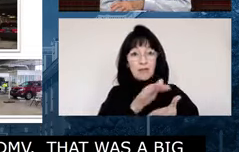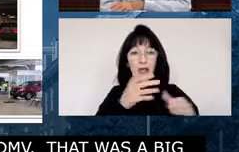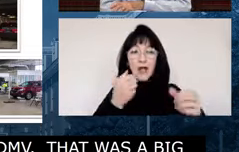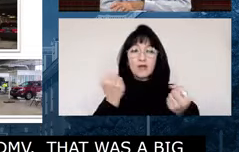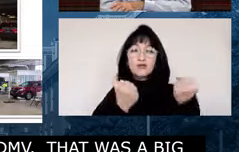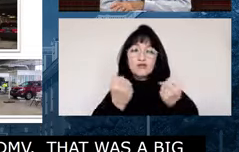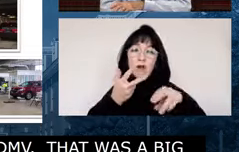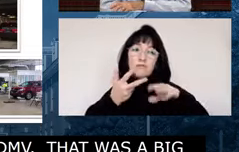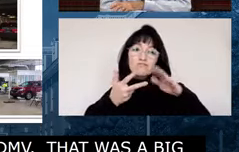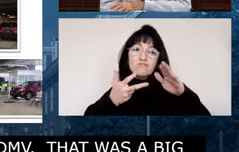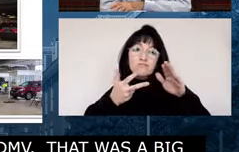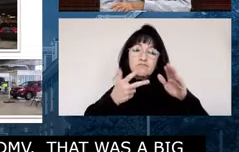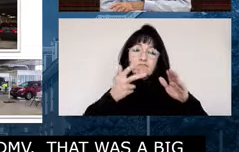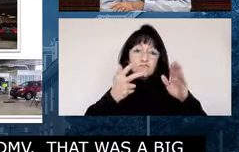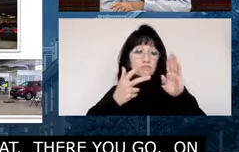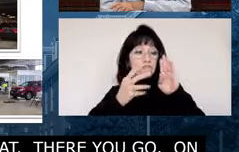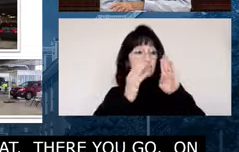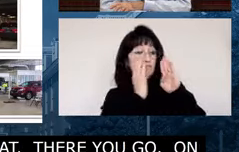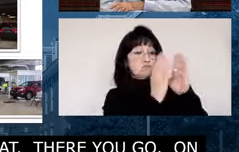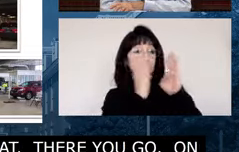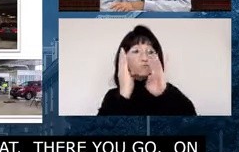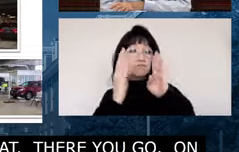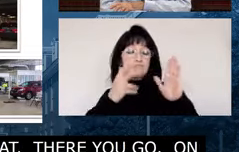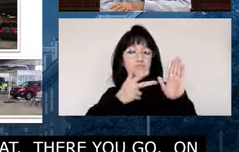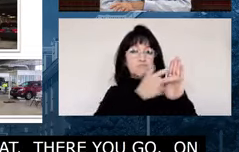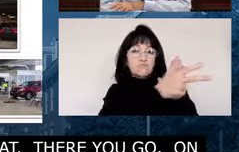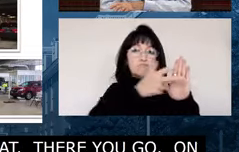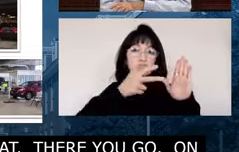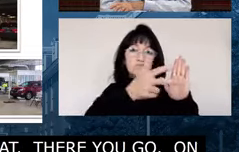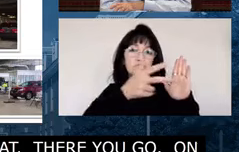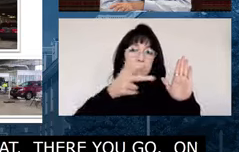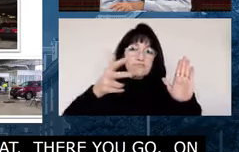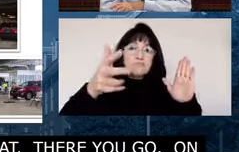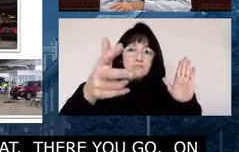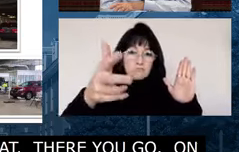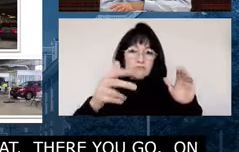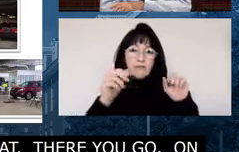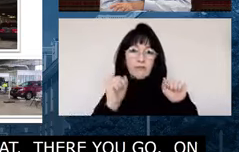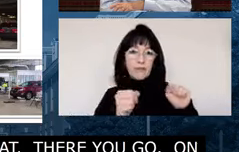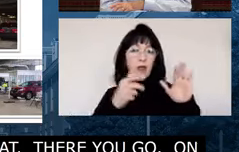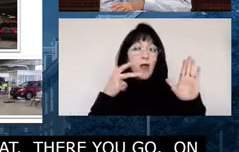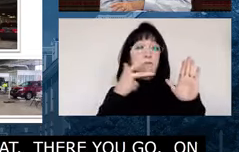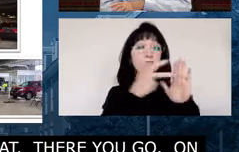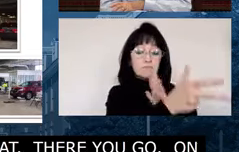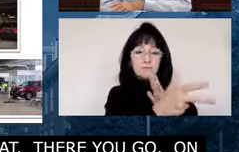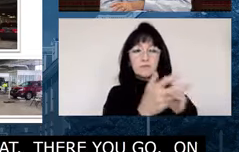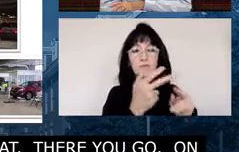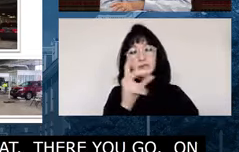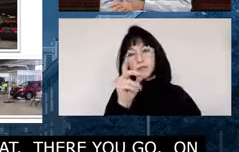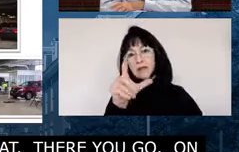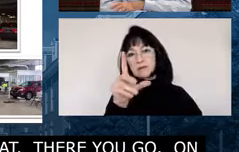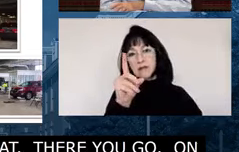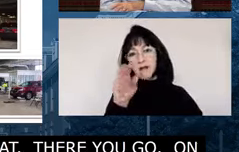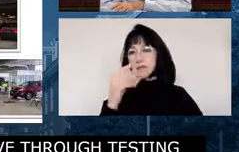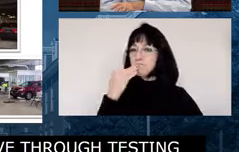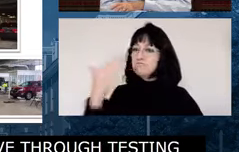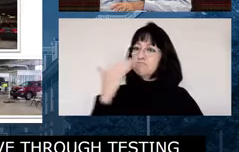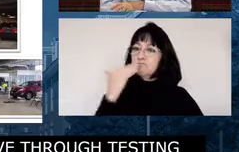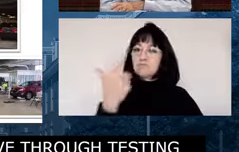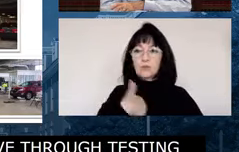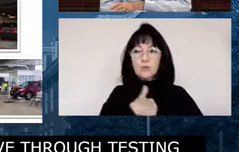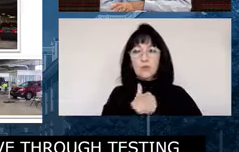City DMV. Thanks to DelDOT for allowing us to use that facility. Thanks to the